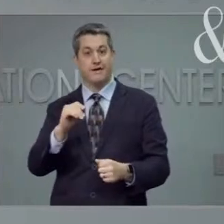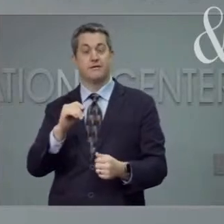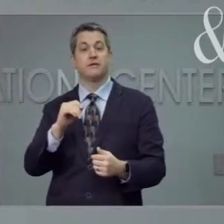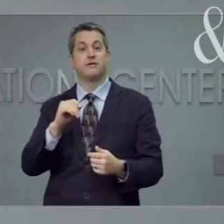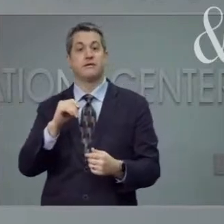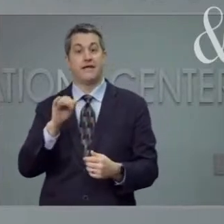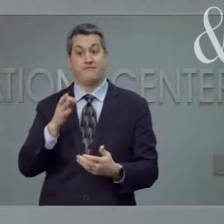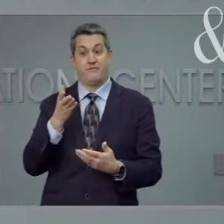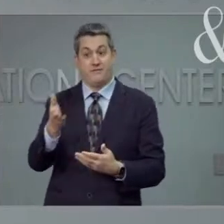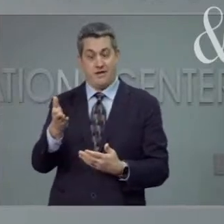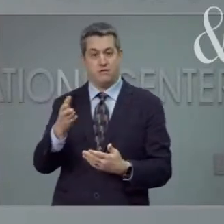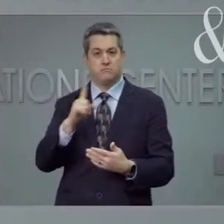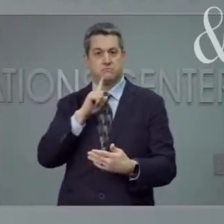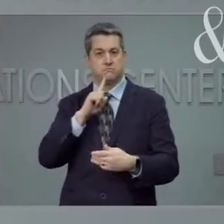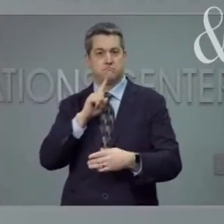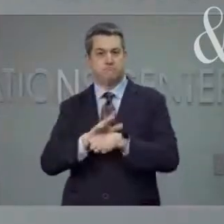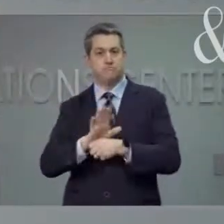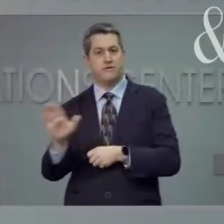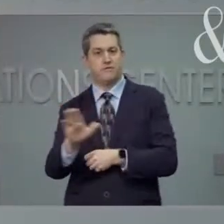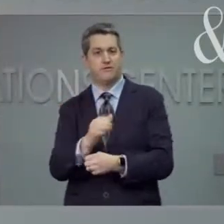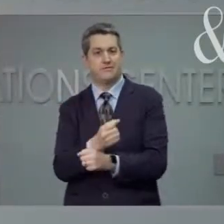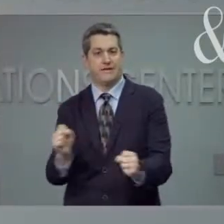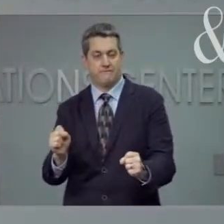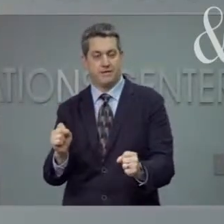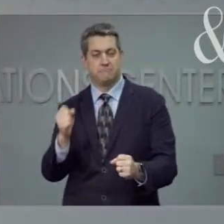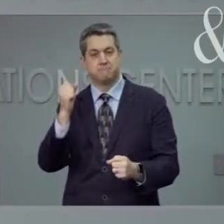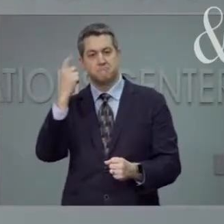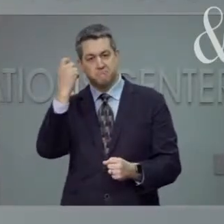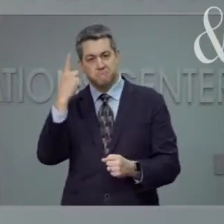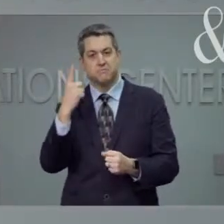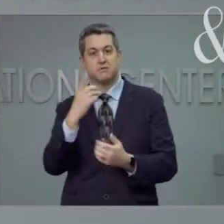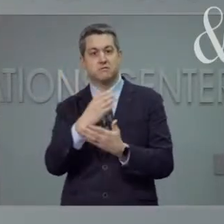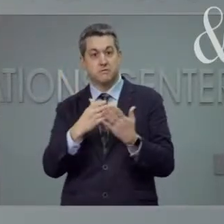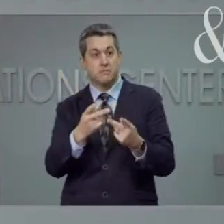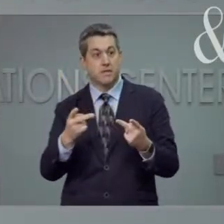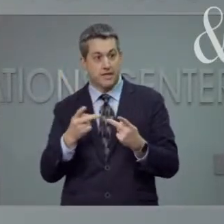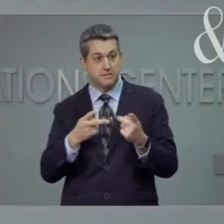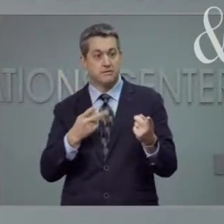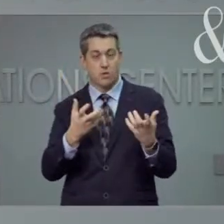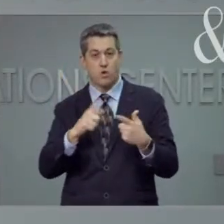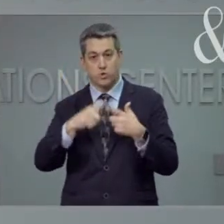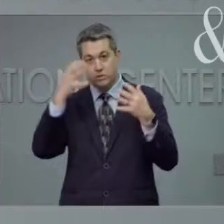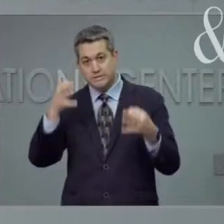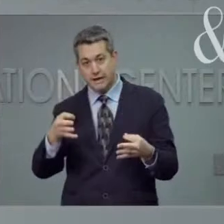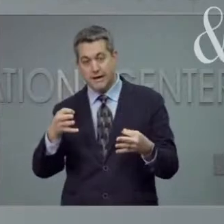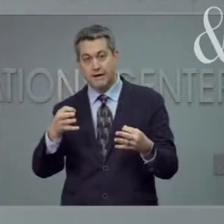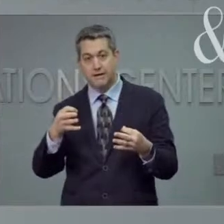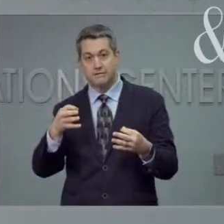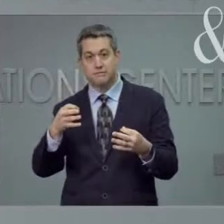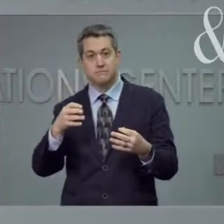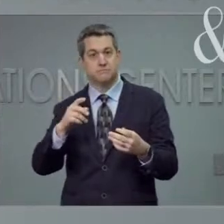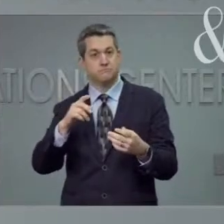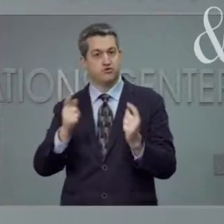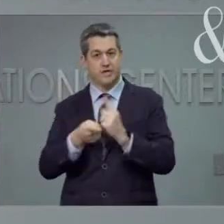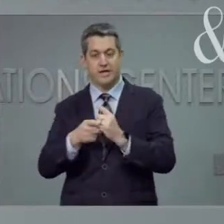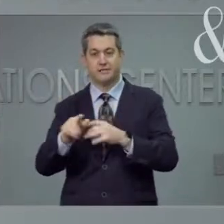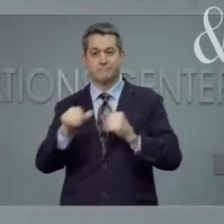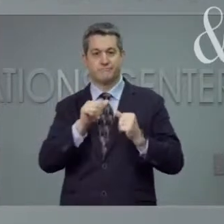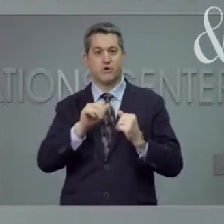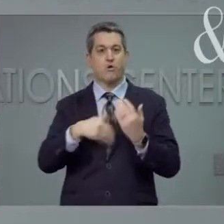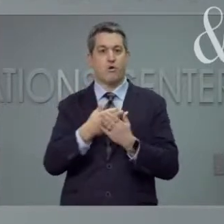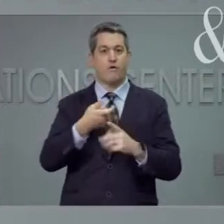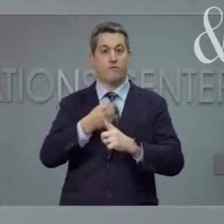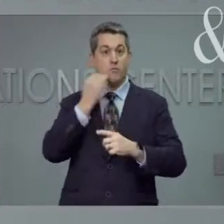there safely. But we know that there are areas where they want to make decisions to go all remote or to